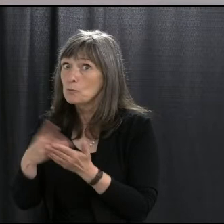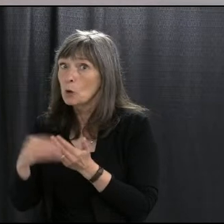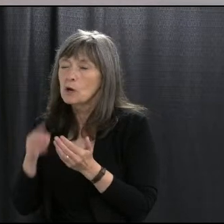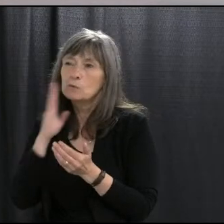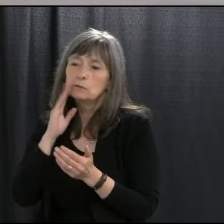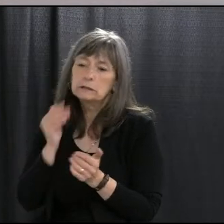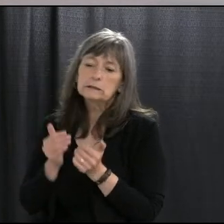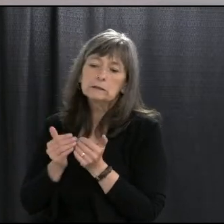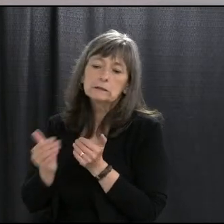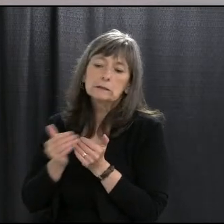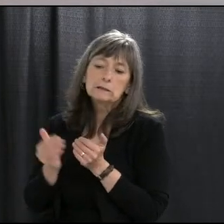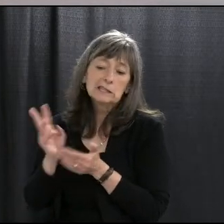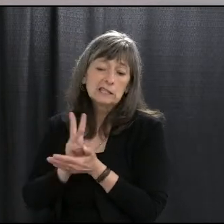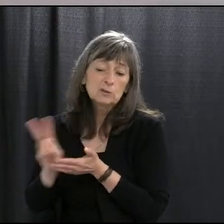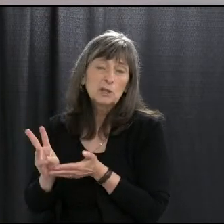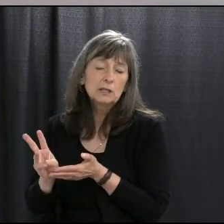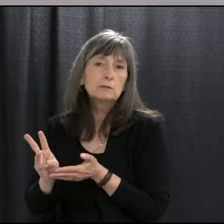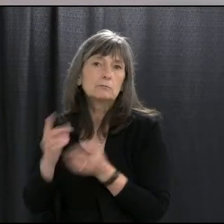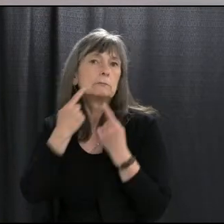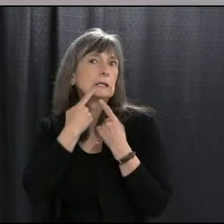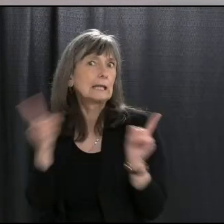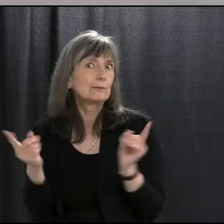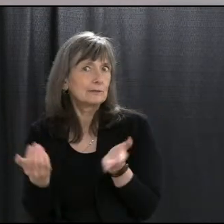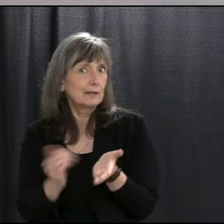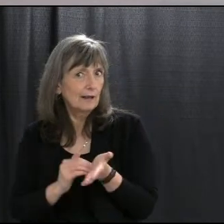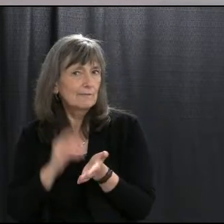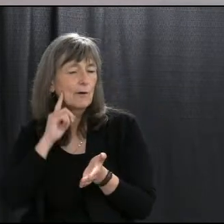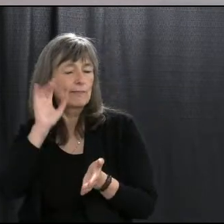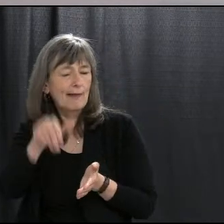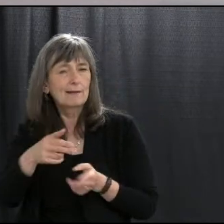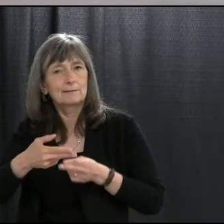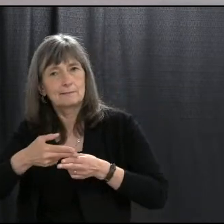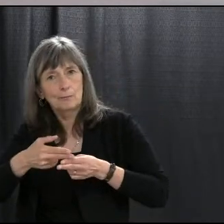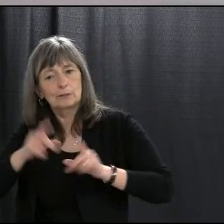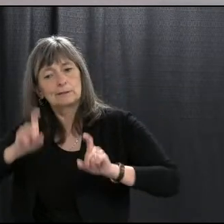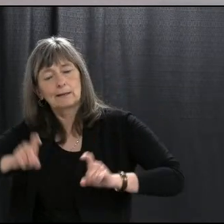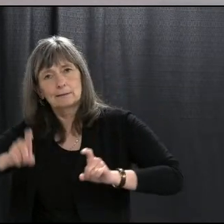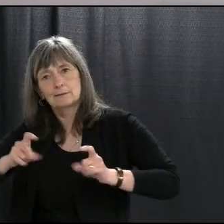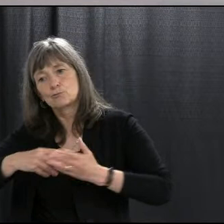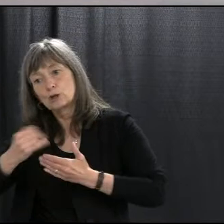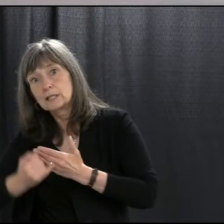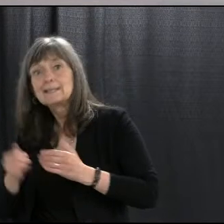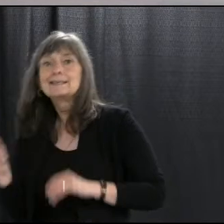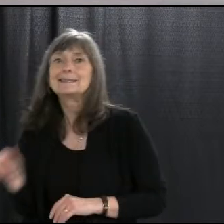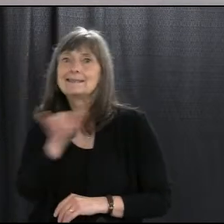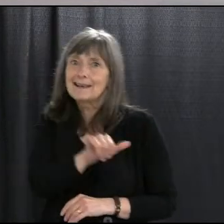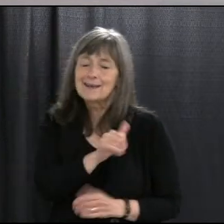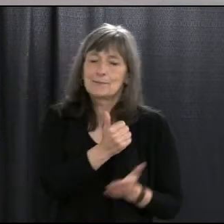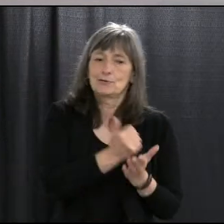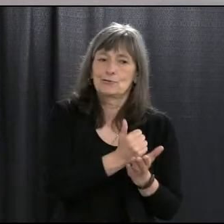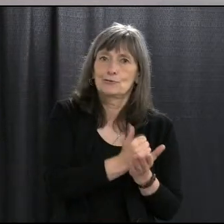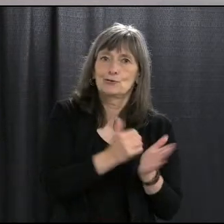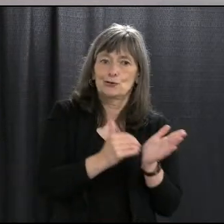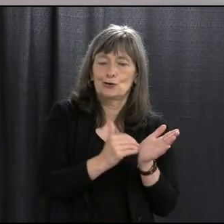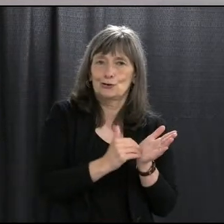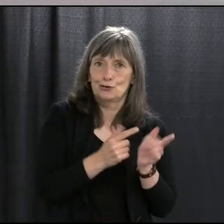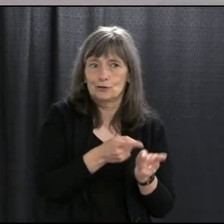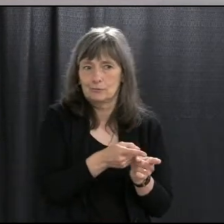next 6 weeks or so, we'll be announcing a pilot program for that, similar to the physician assistant pilot